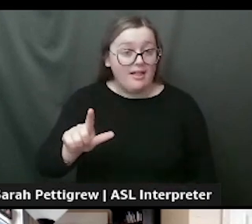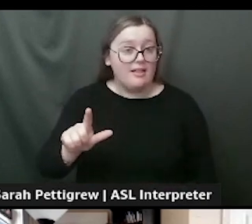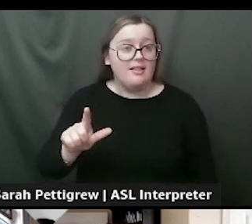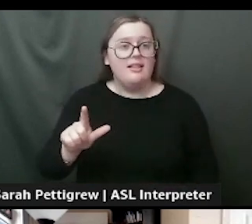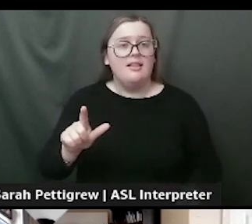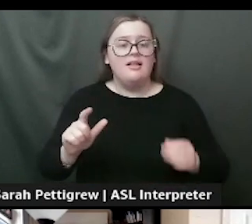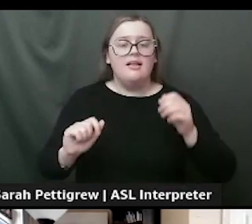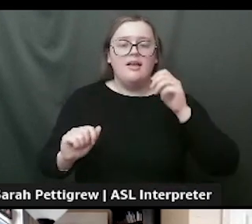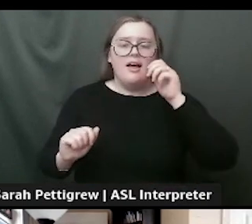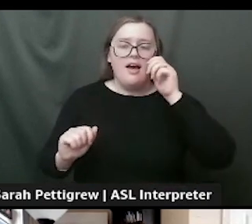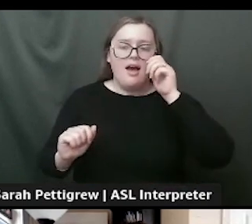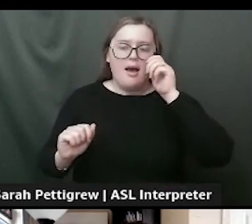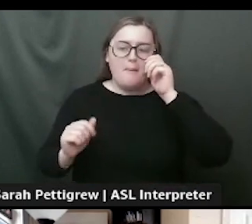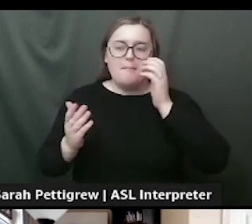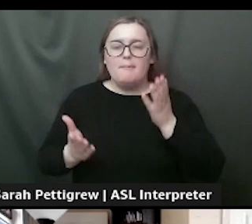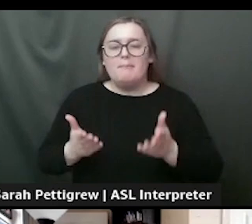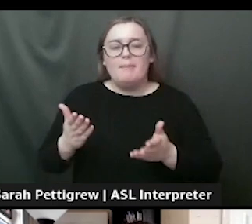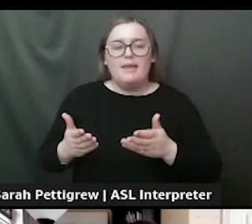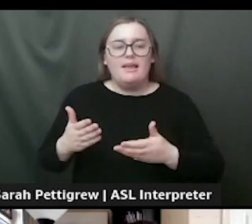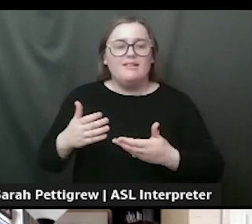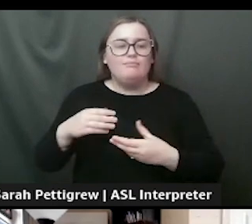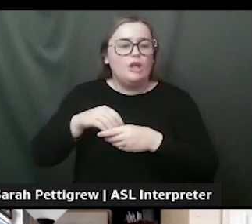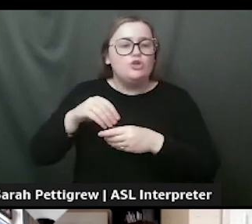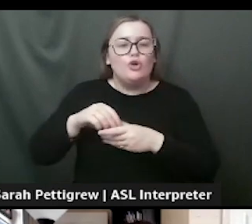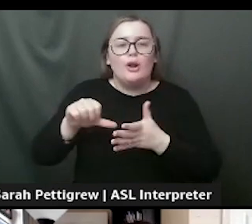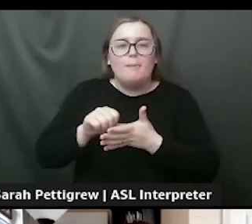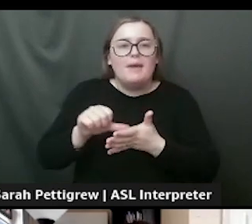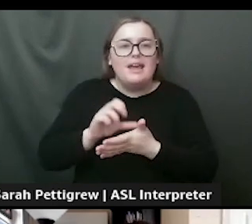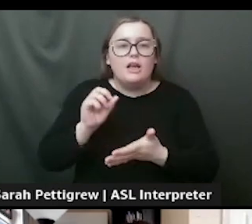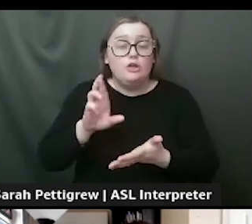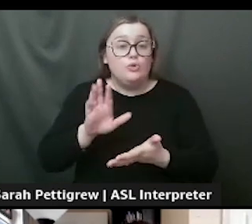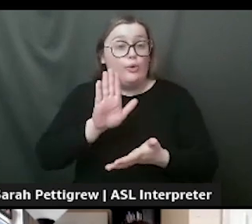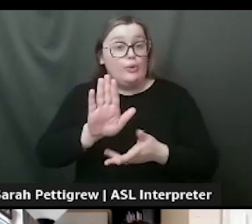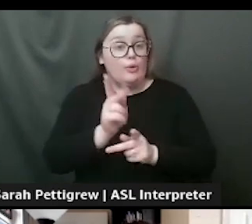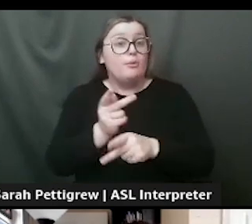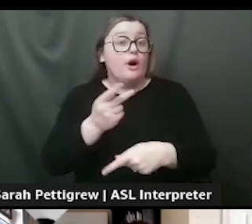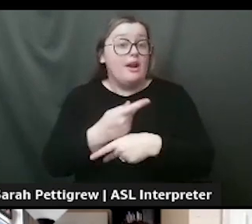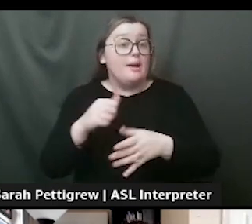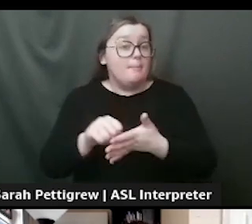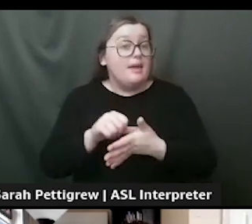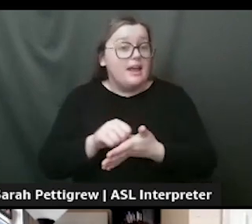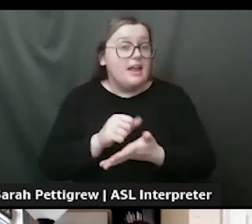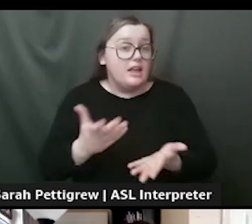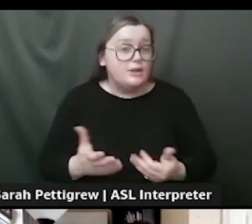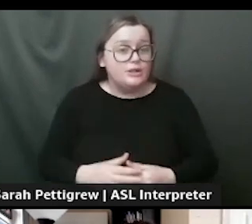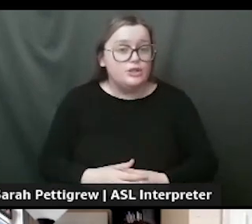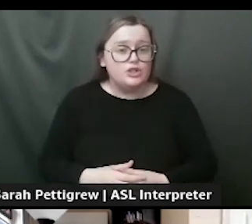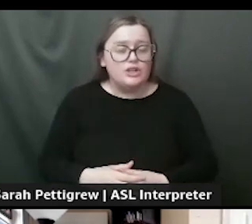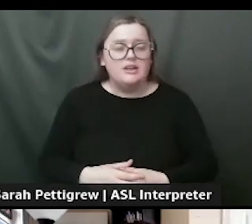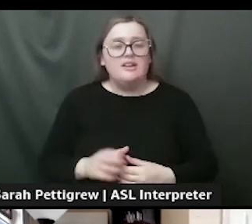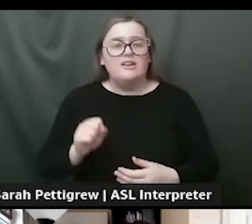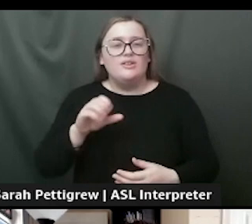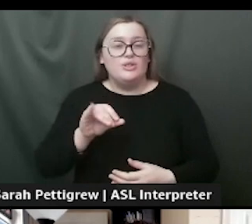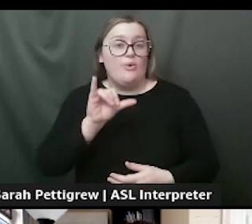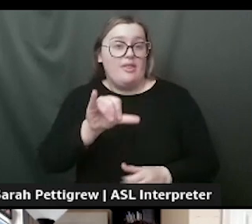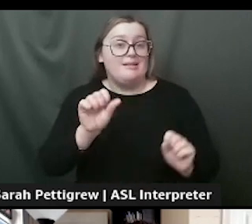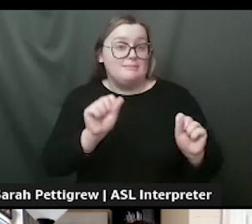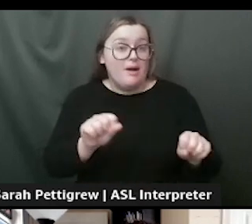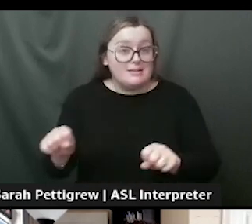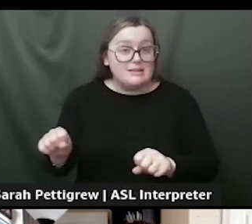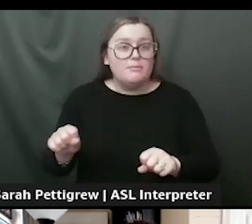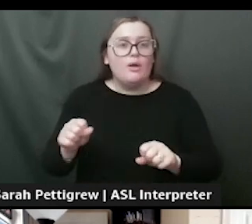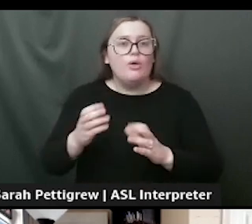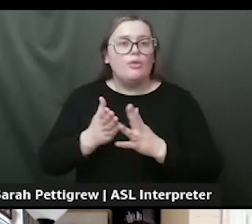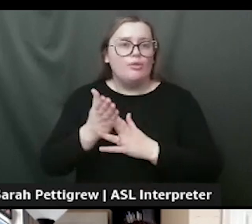maybe your internal page, or even your product page, to answer such questions. So that's doable